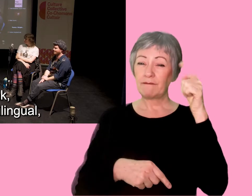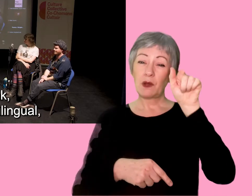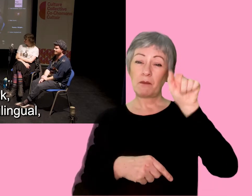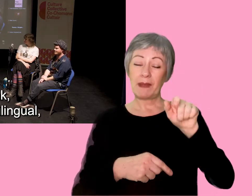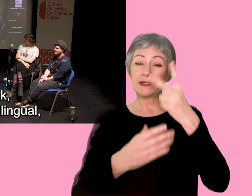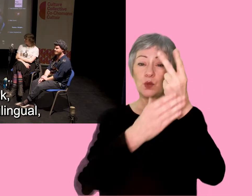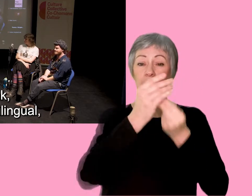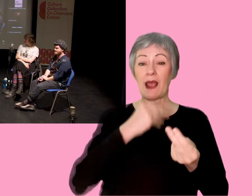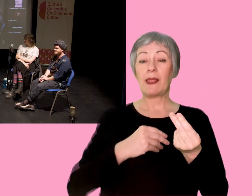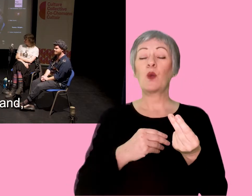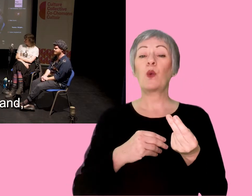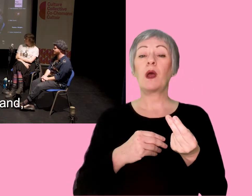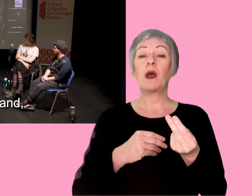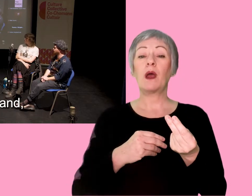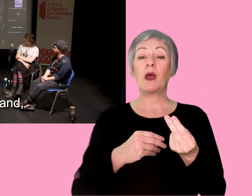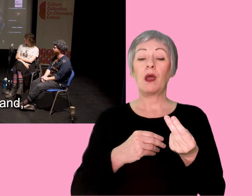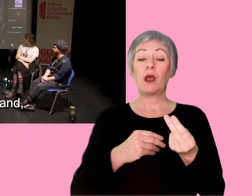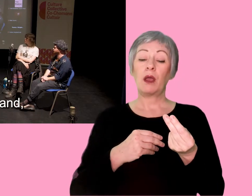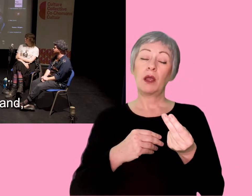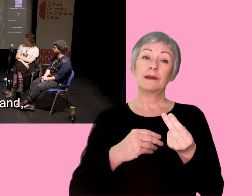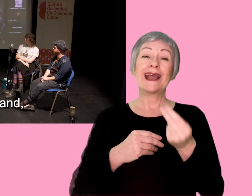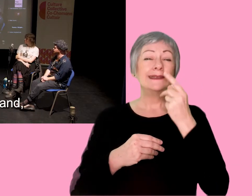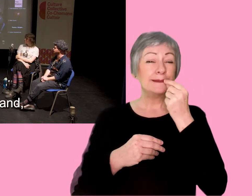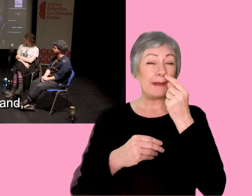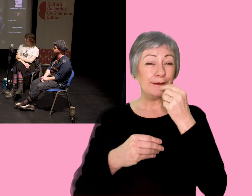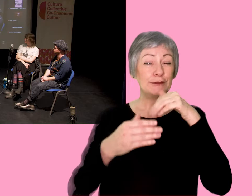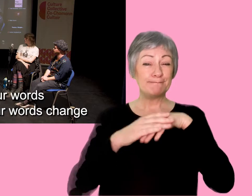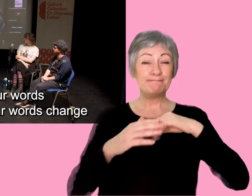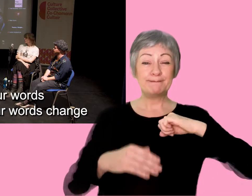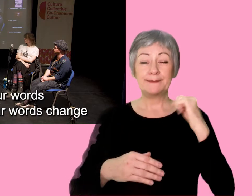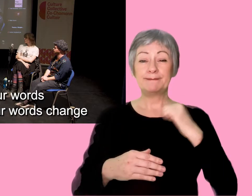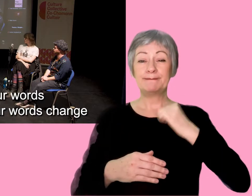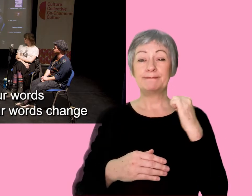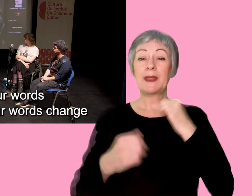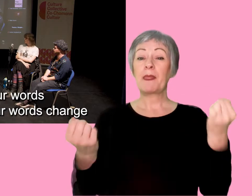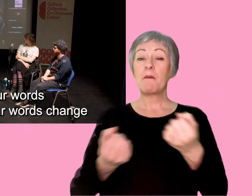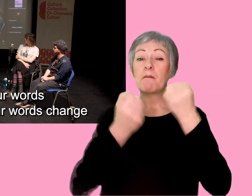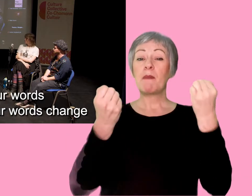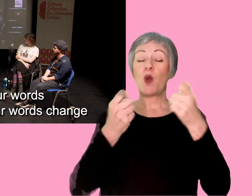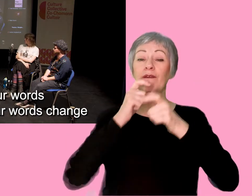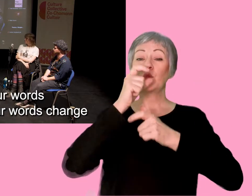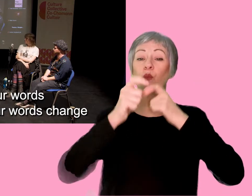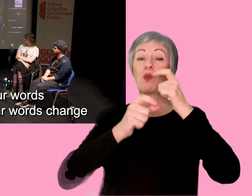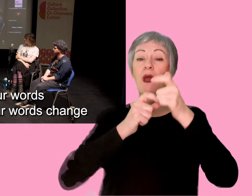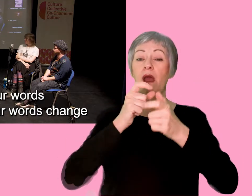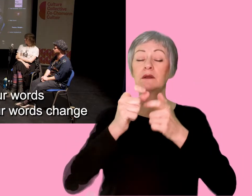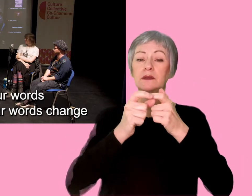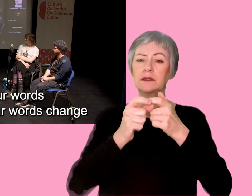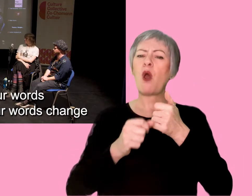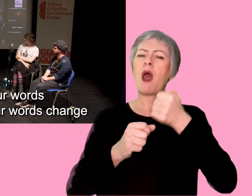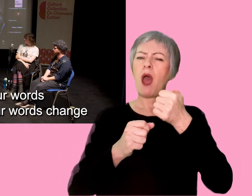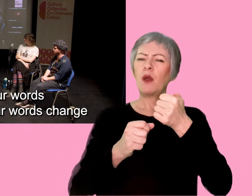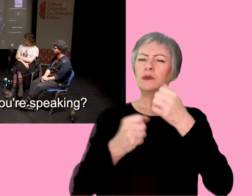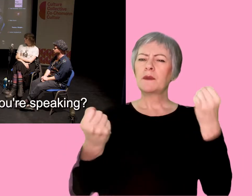is bilingual, in Scotland, does the power of your words, or how does the power of your